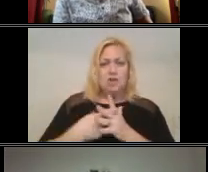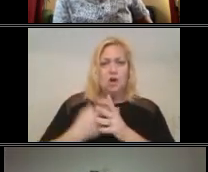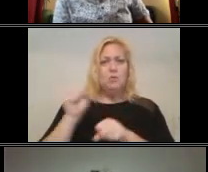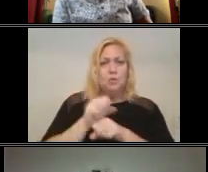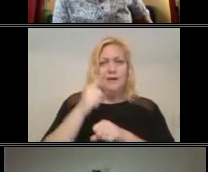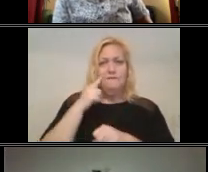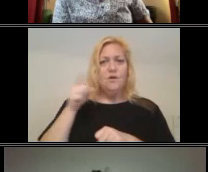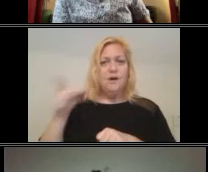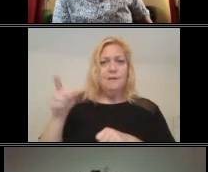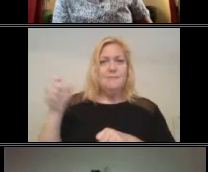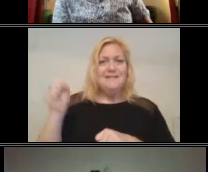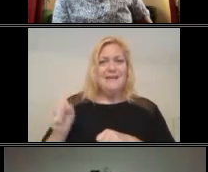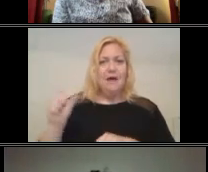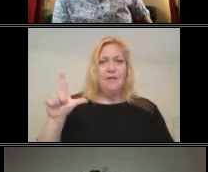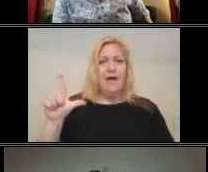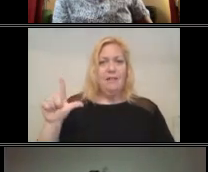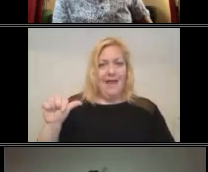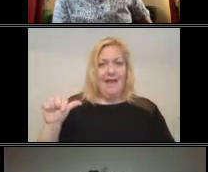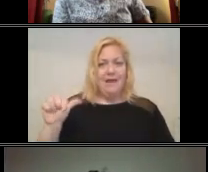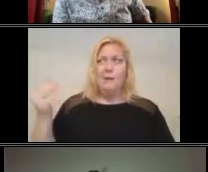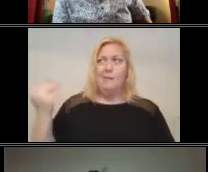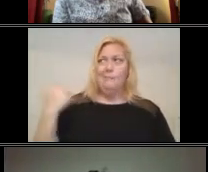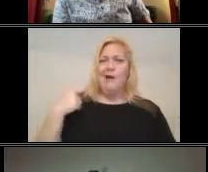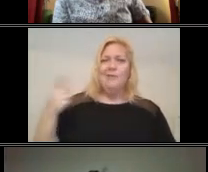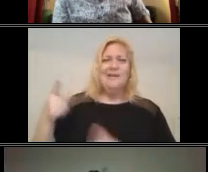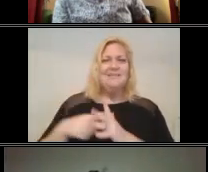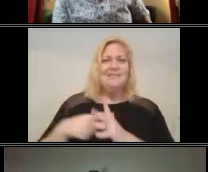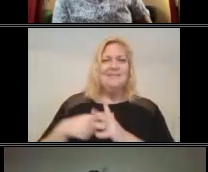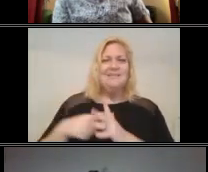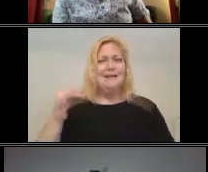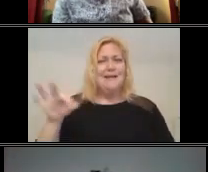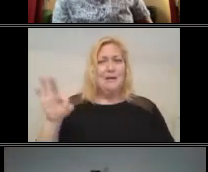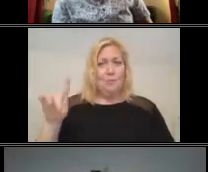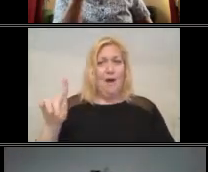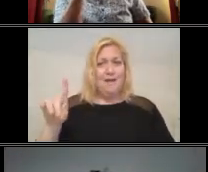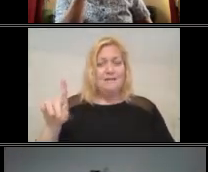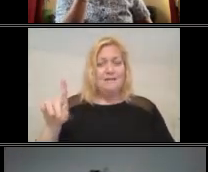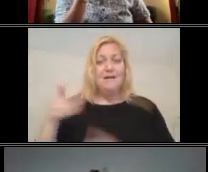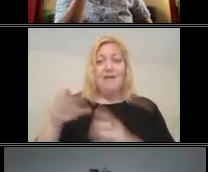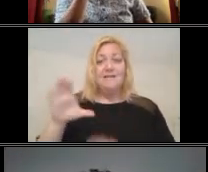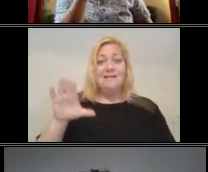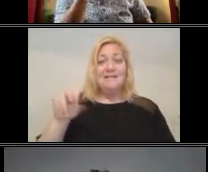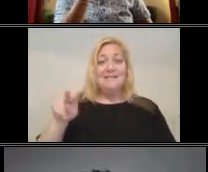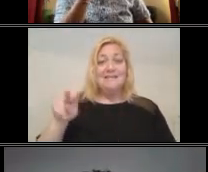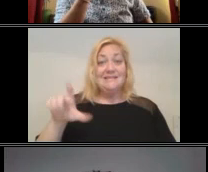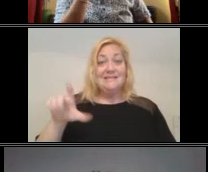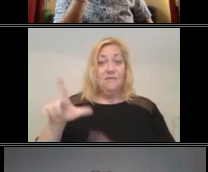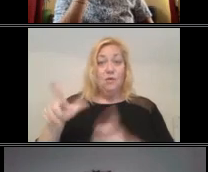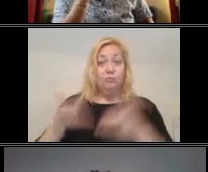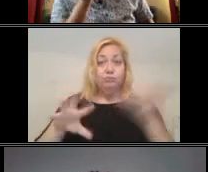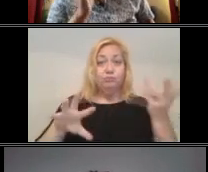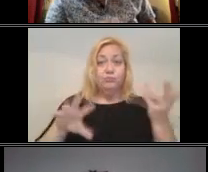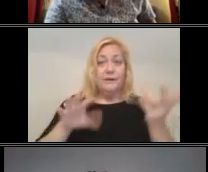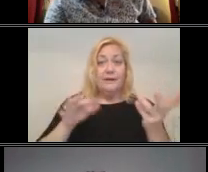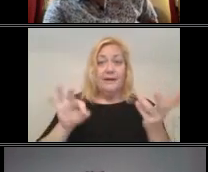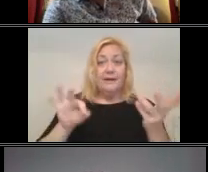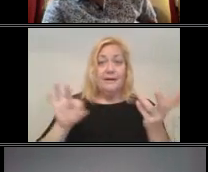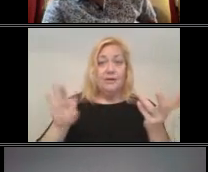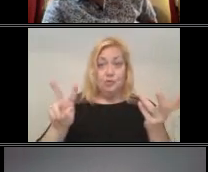him in South LA back when he started in 1991 and after the civil disturbance in 1992.